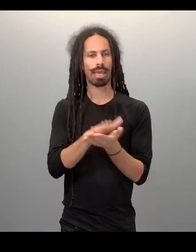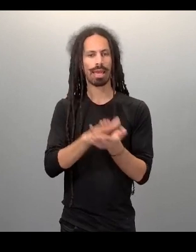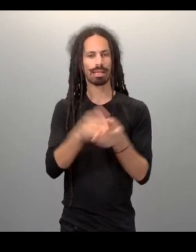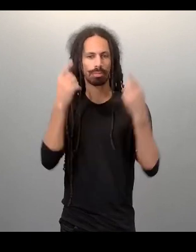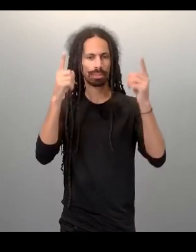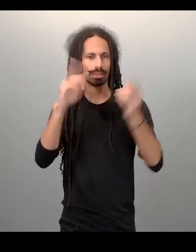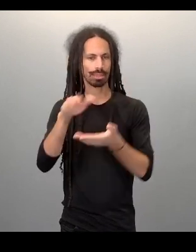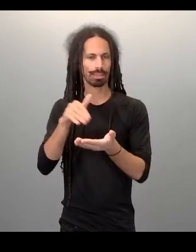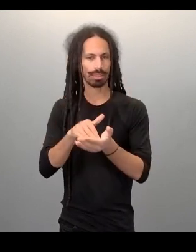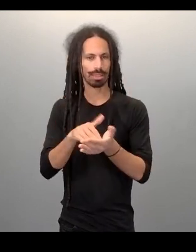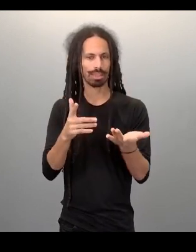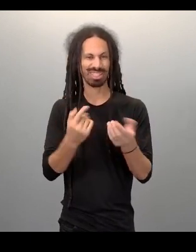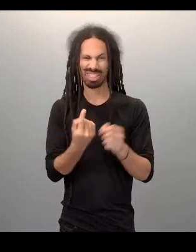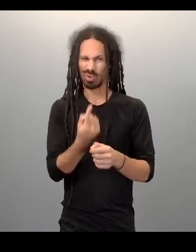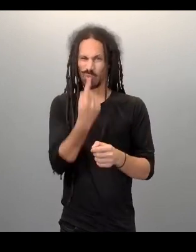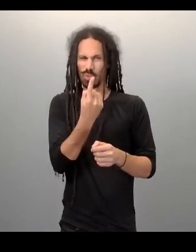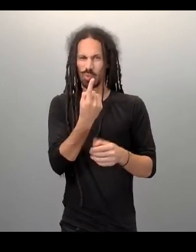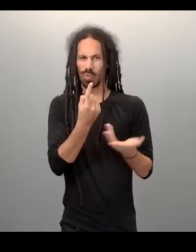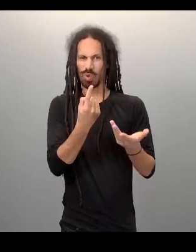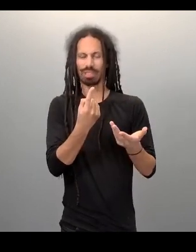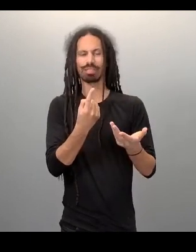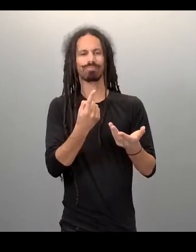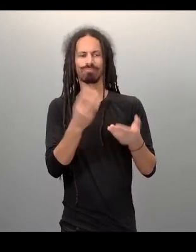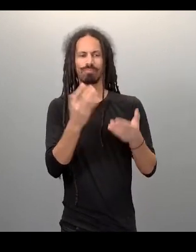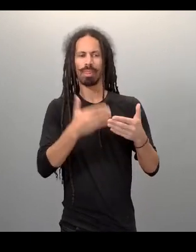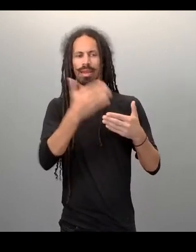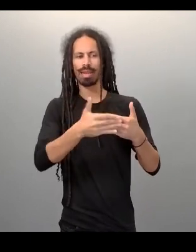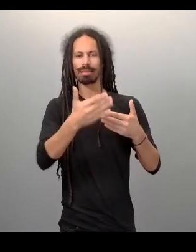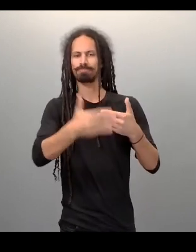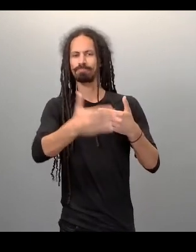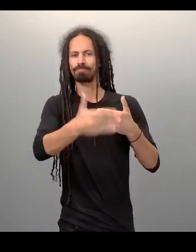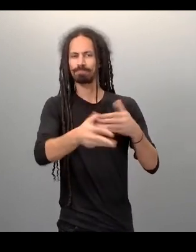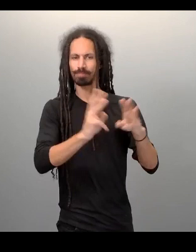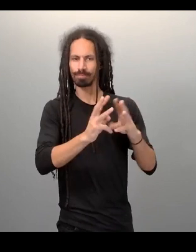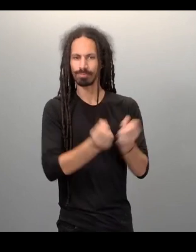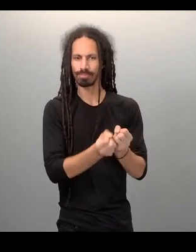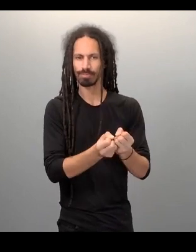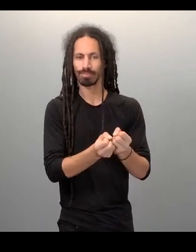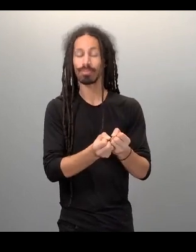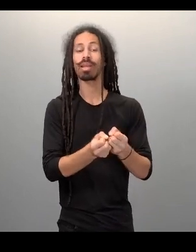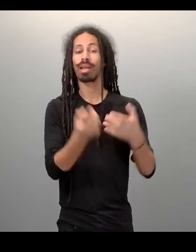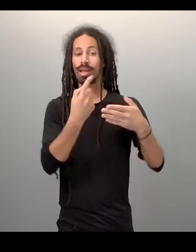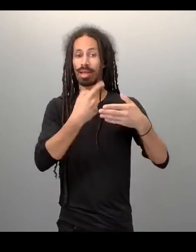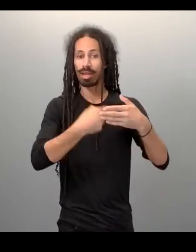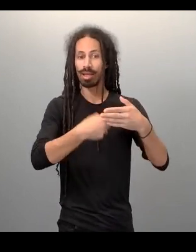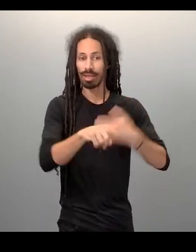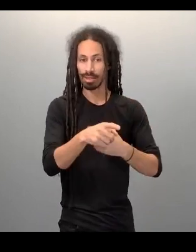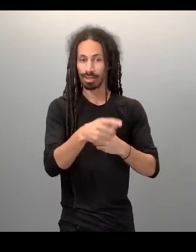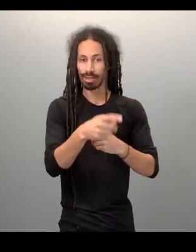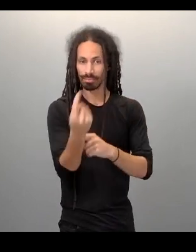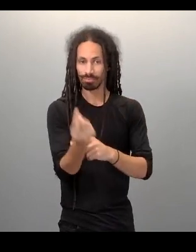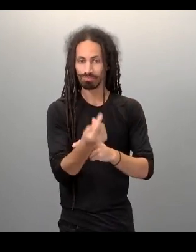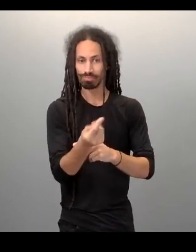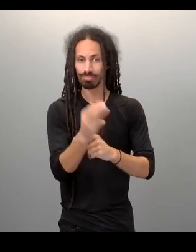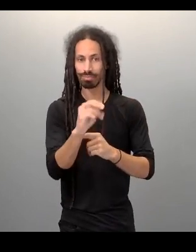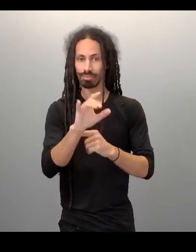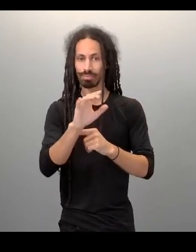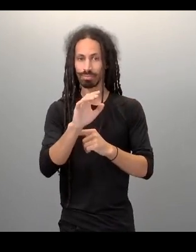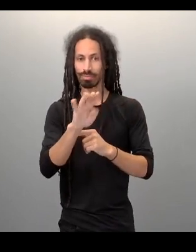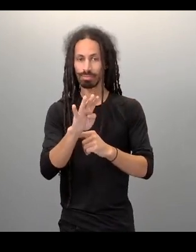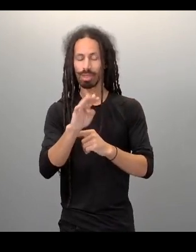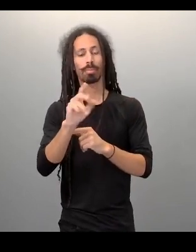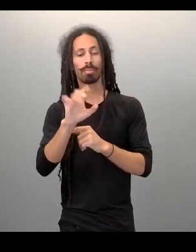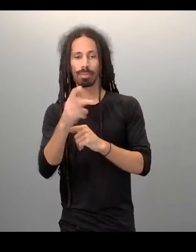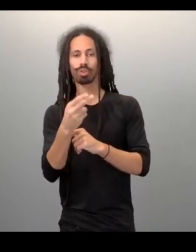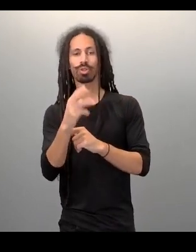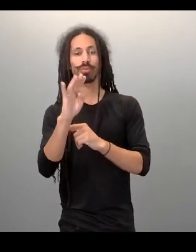our upcoming Communicate with Confidence workshop series. Next Tuesday, we'll be delivering Listen with Confidence. It's